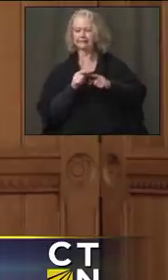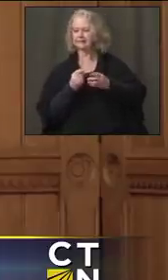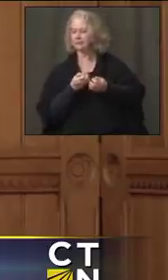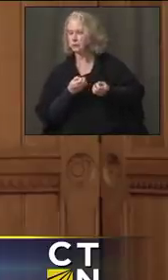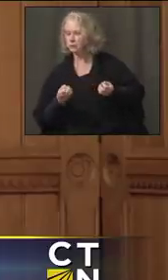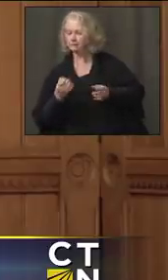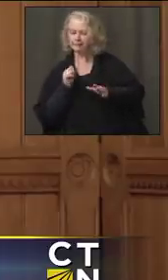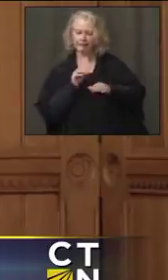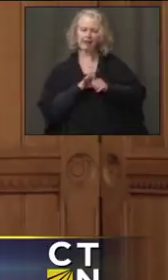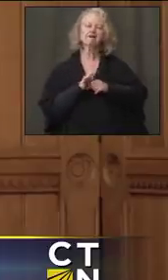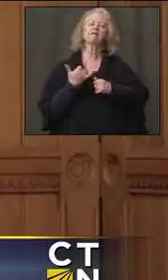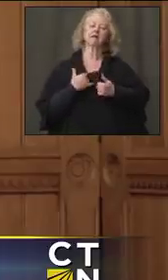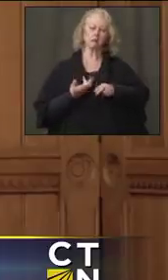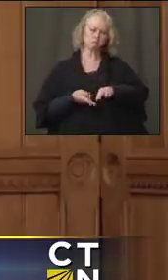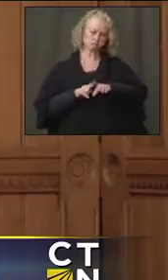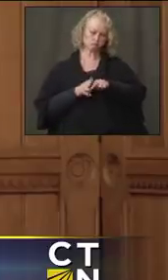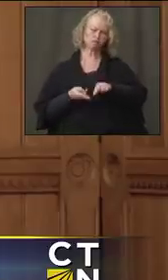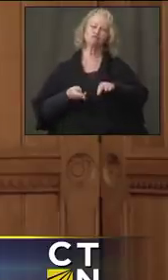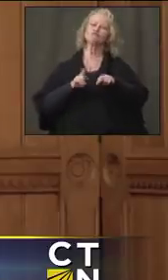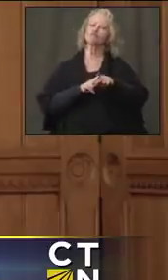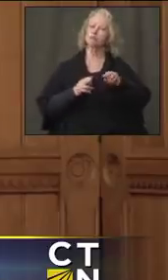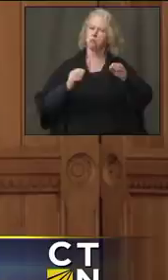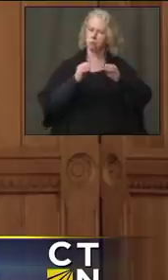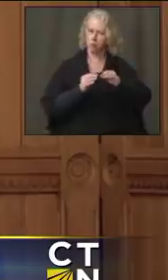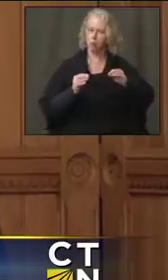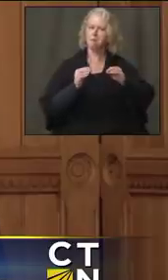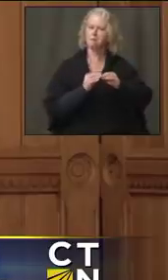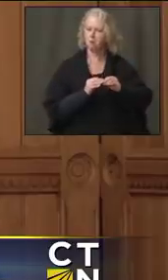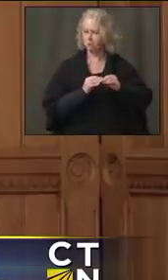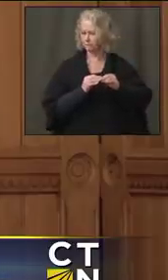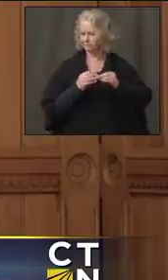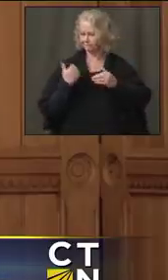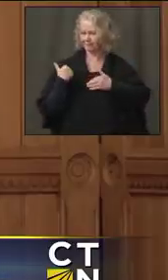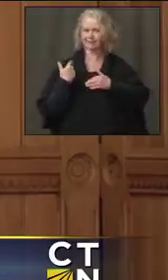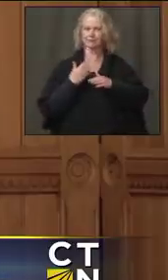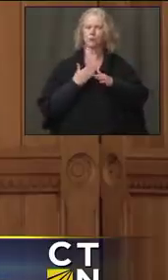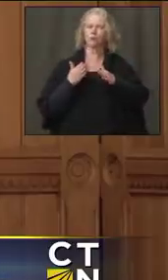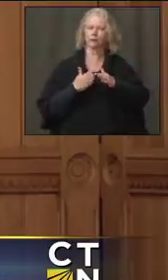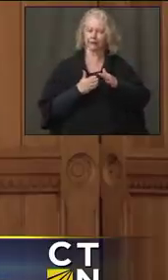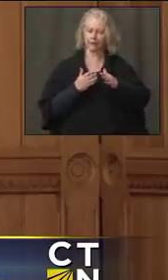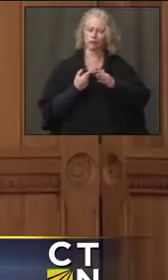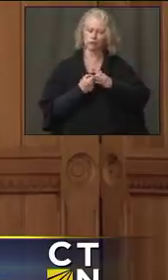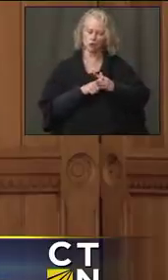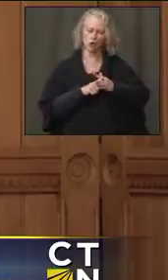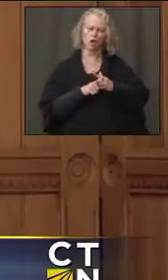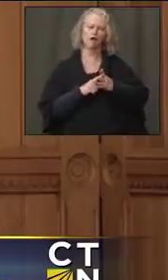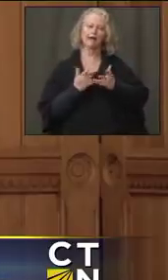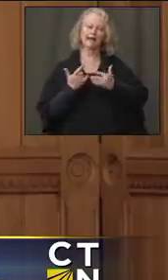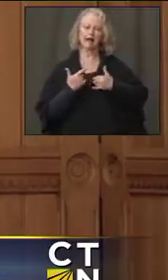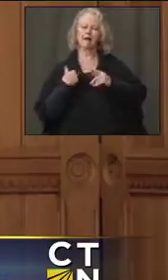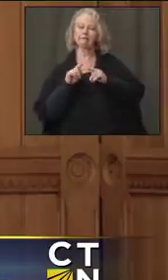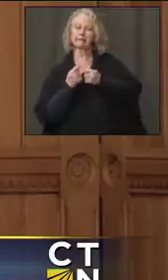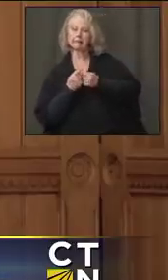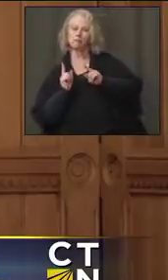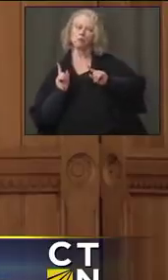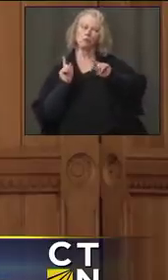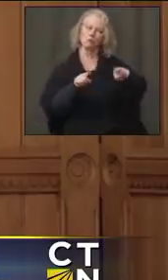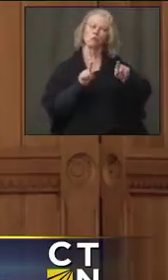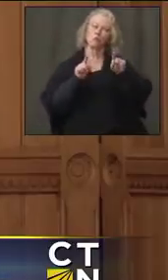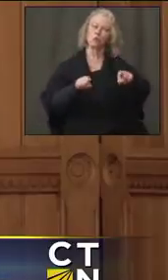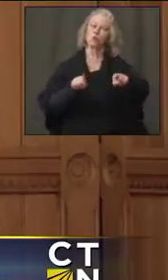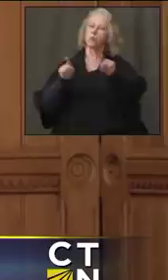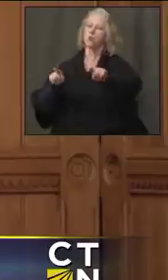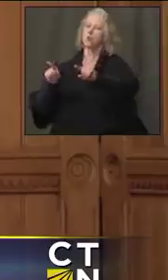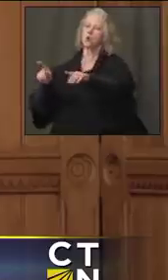supplies. We've been able to increase the amount of testing we've been doing, and as recently as this past weekend, we're now sending teams into our nursing homes to